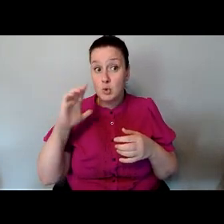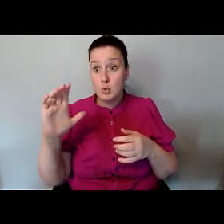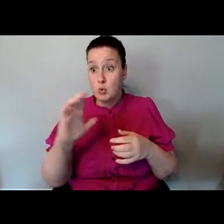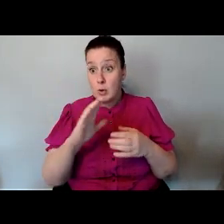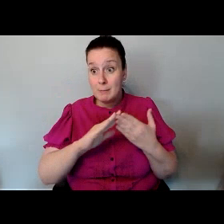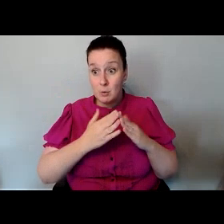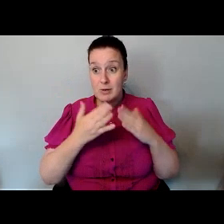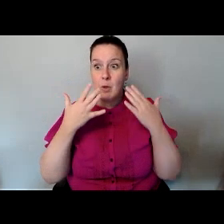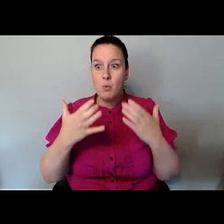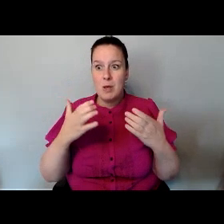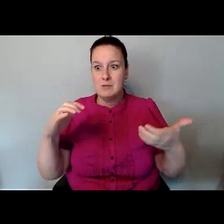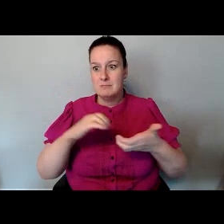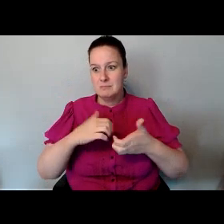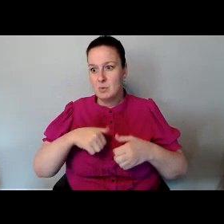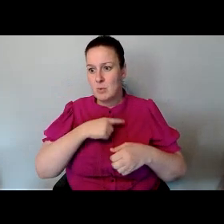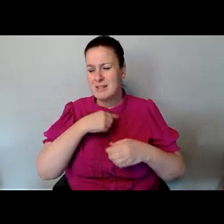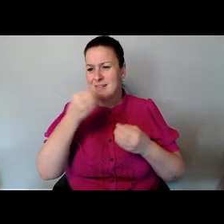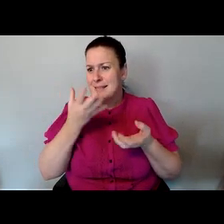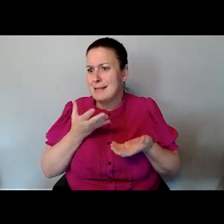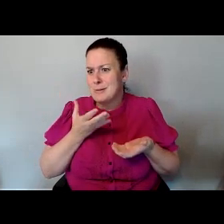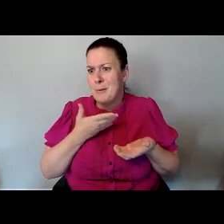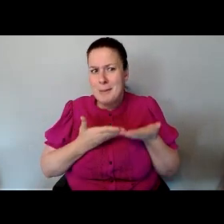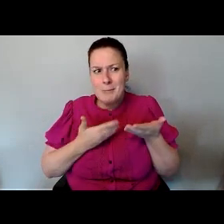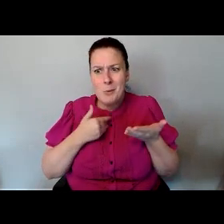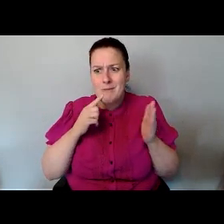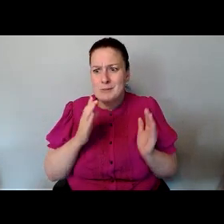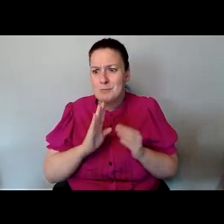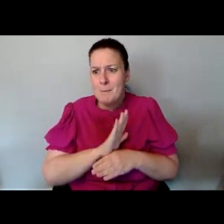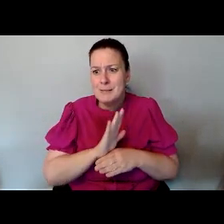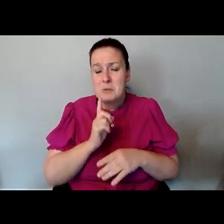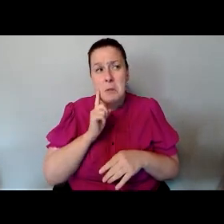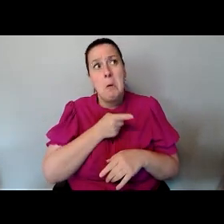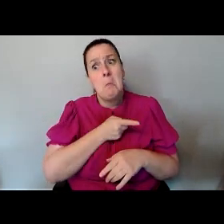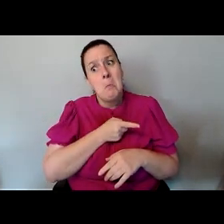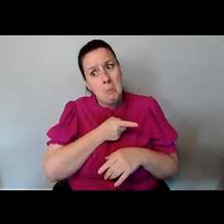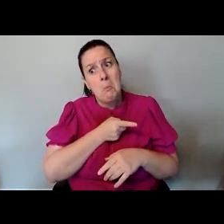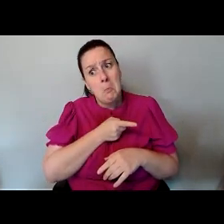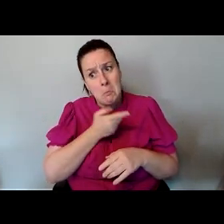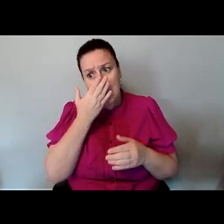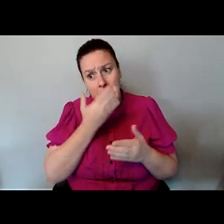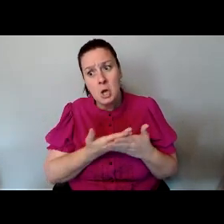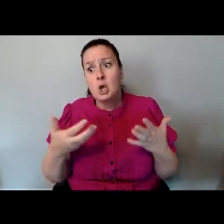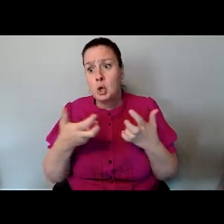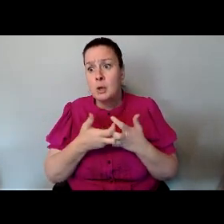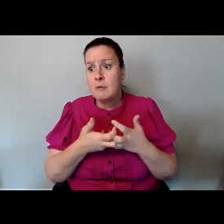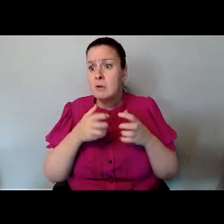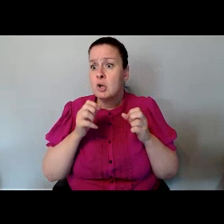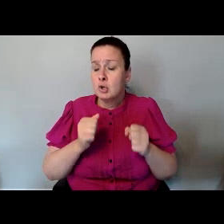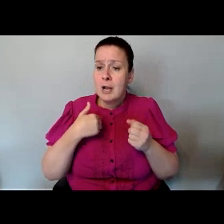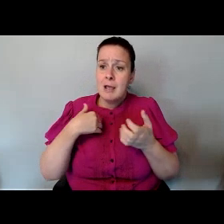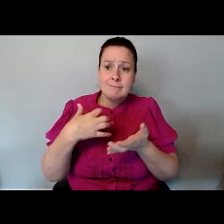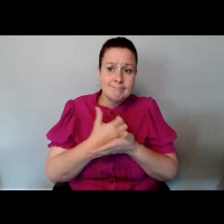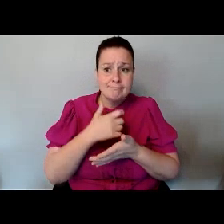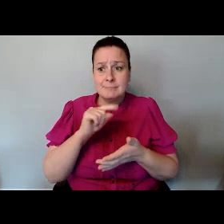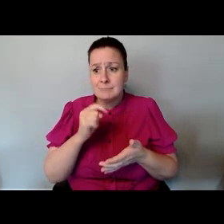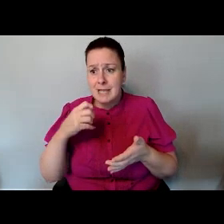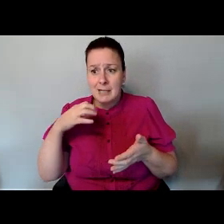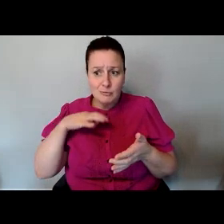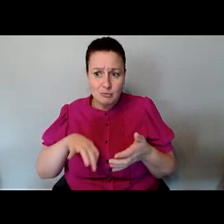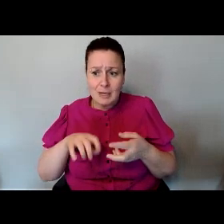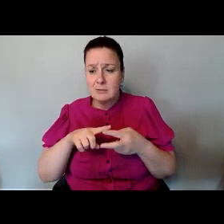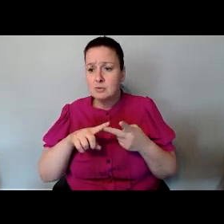us, let us know. Maybe you've got small businesses out there that you think, wow, this is great. They can get some tax credits. They can have